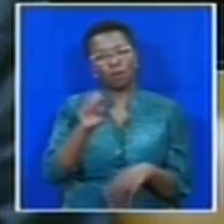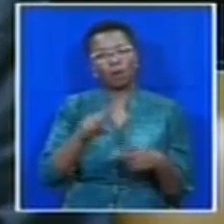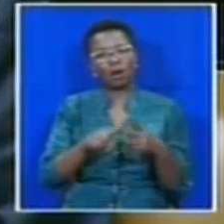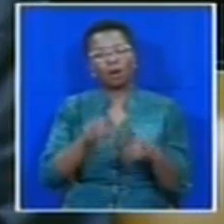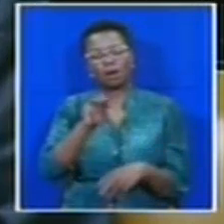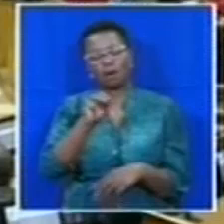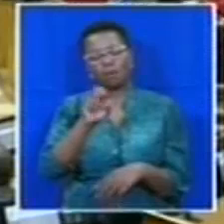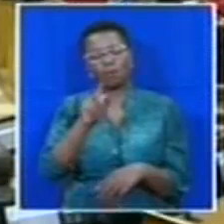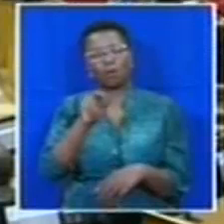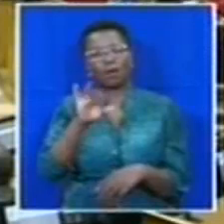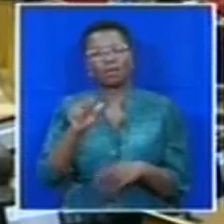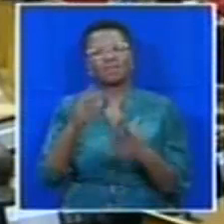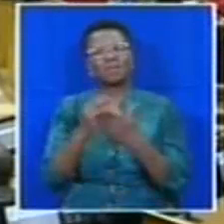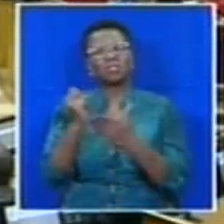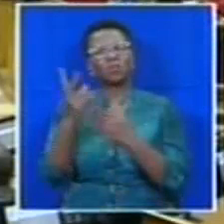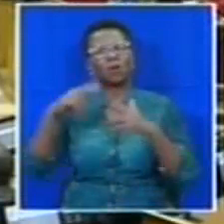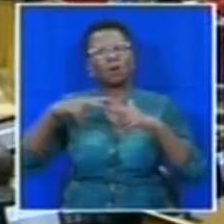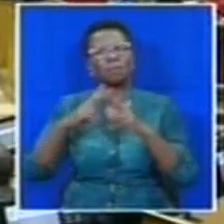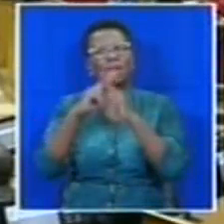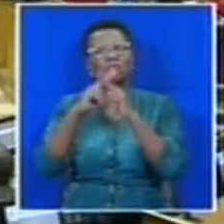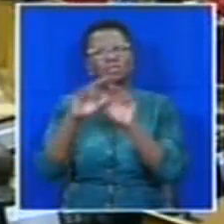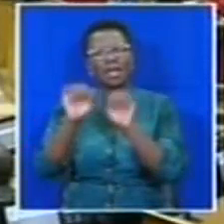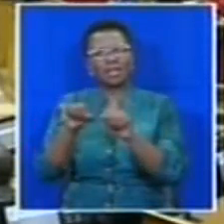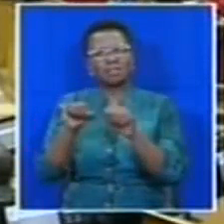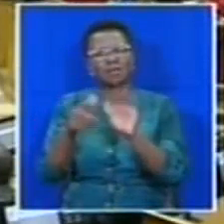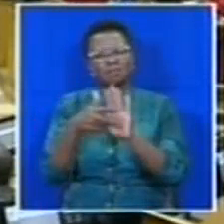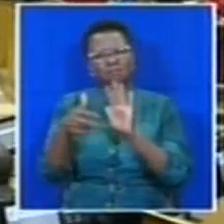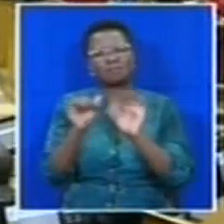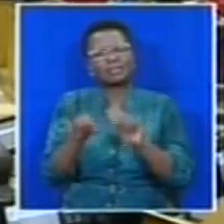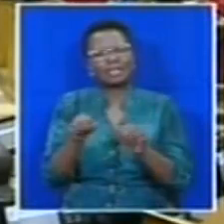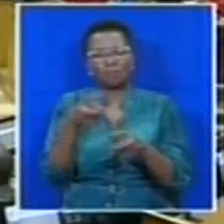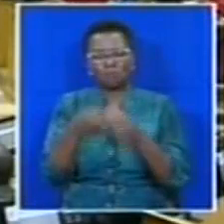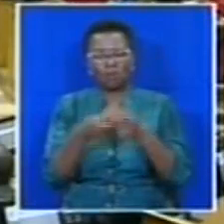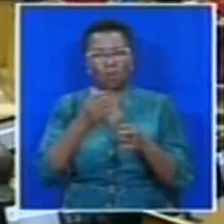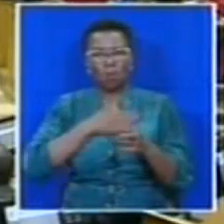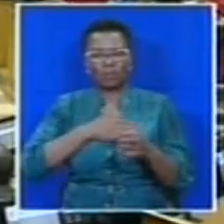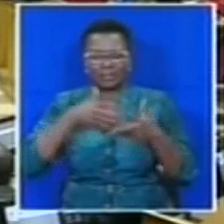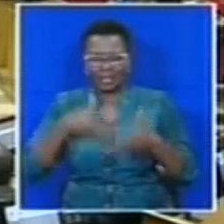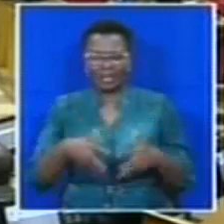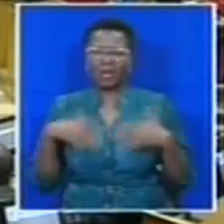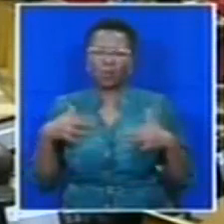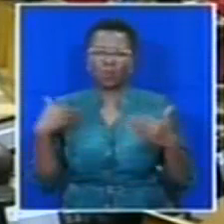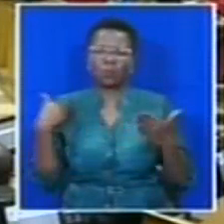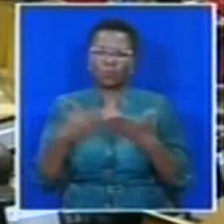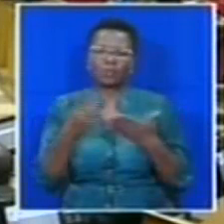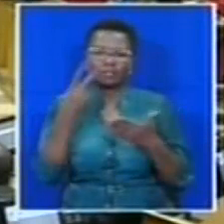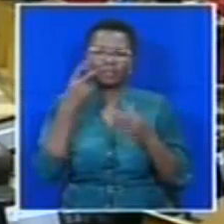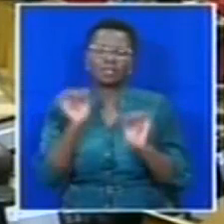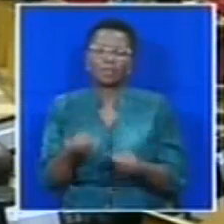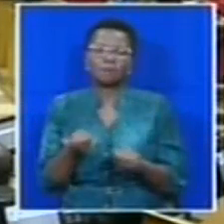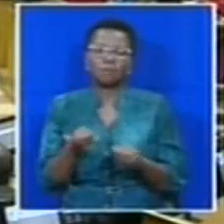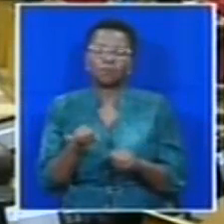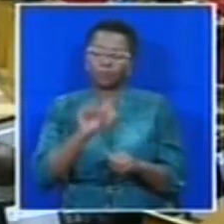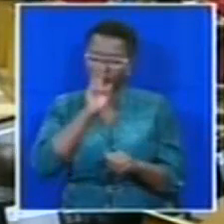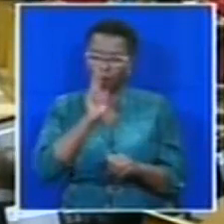Paris Agreement on climate change and our water security challenges is also crucial. Honorable members, there are many